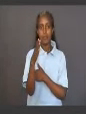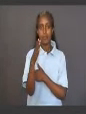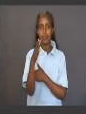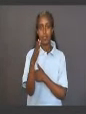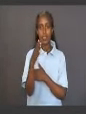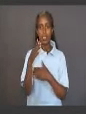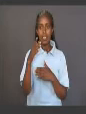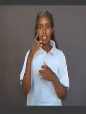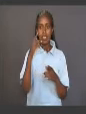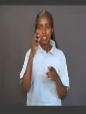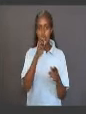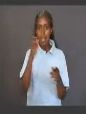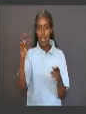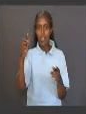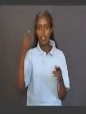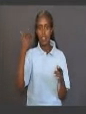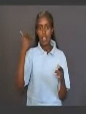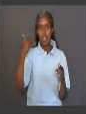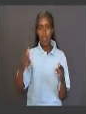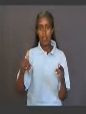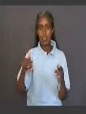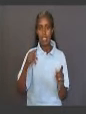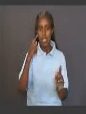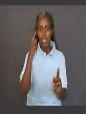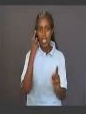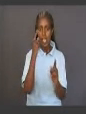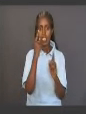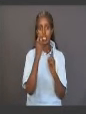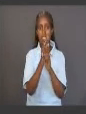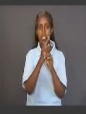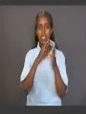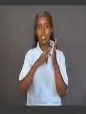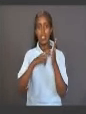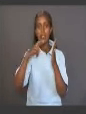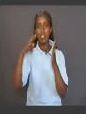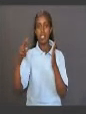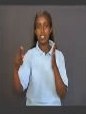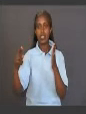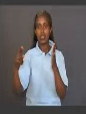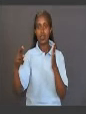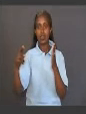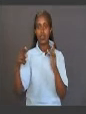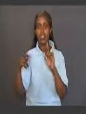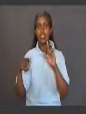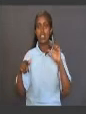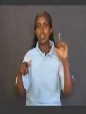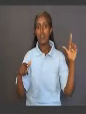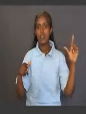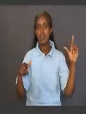The right half is an exact reflection of the left.